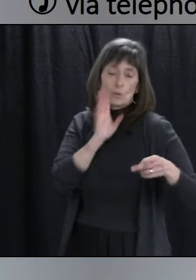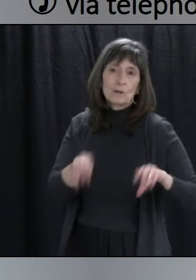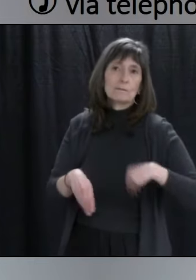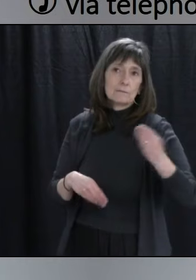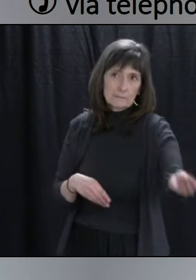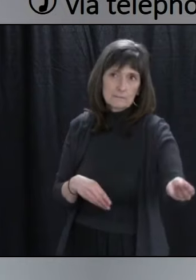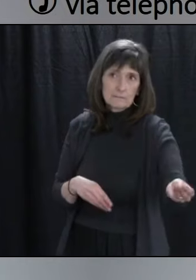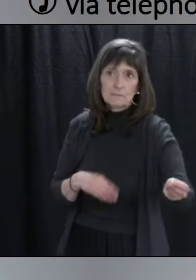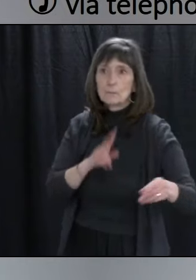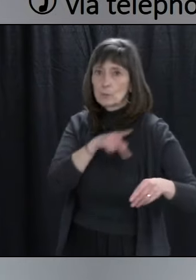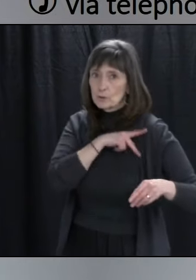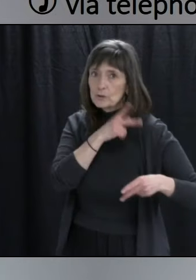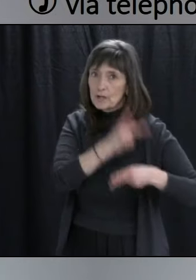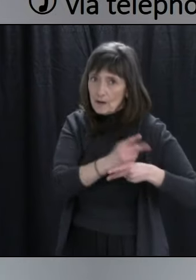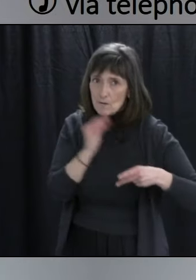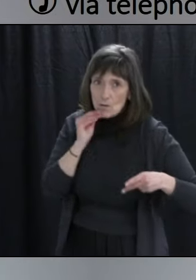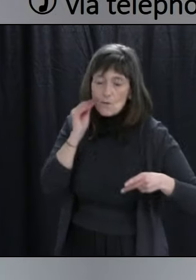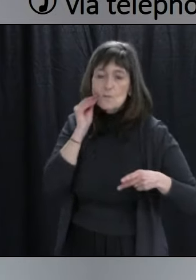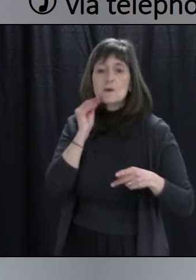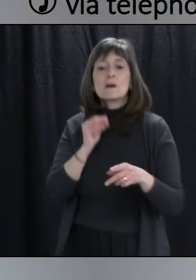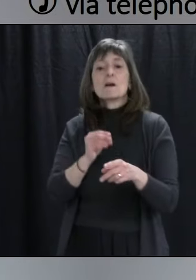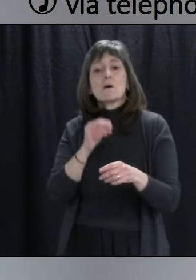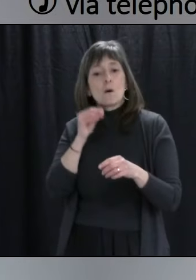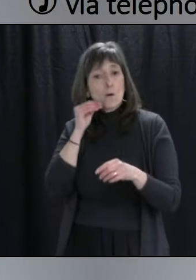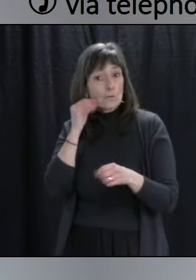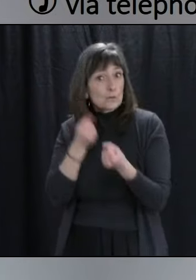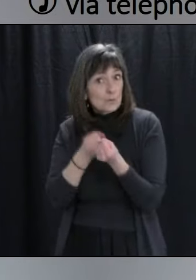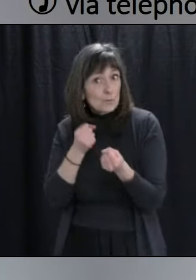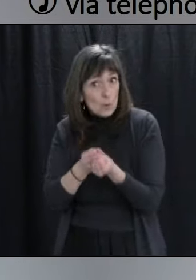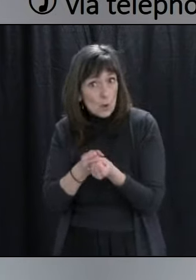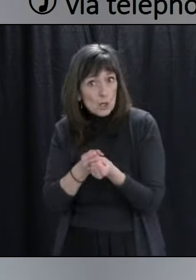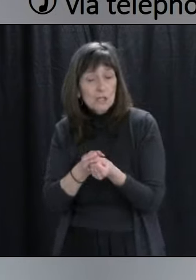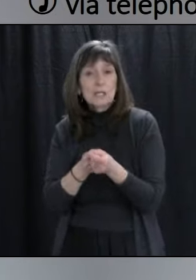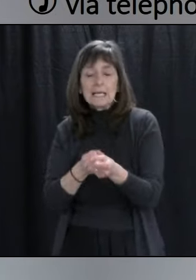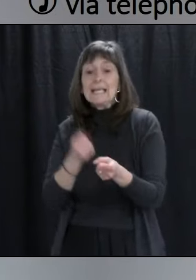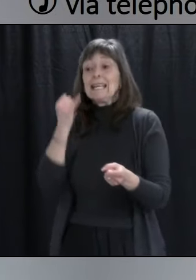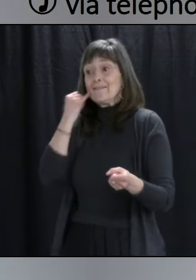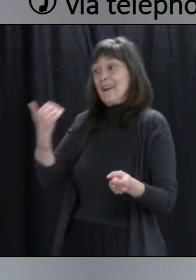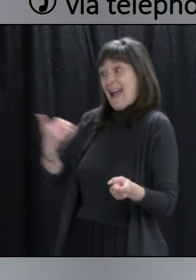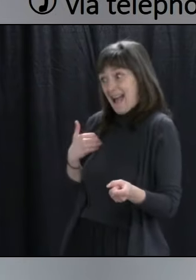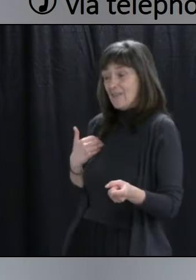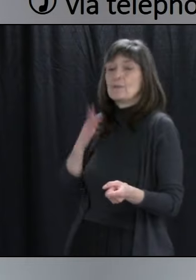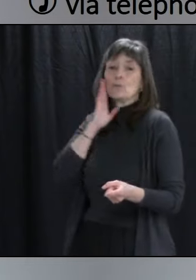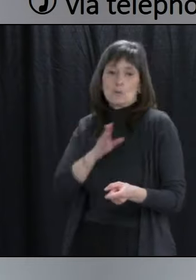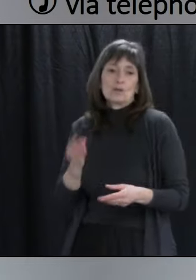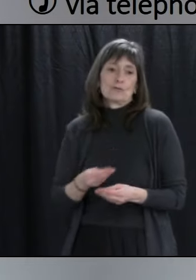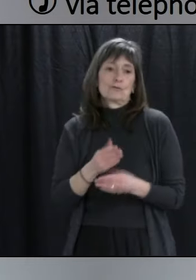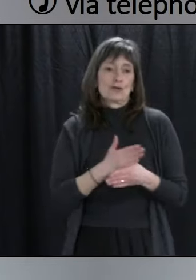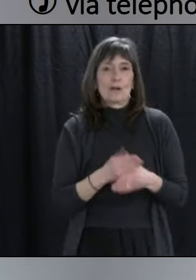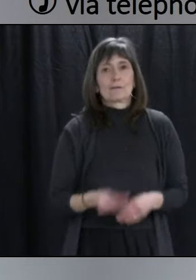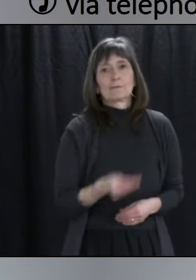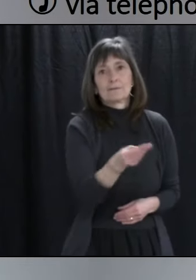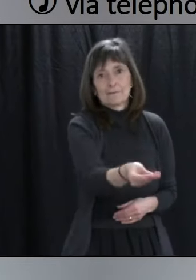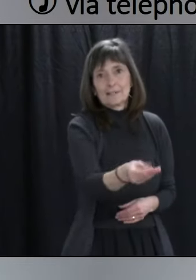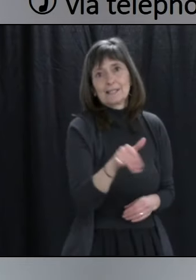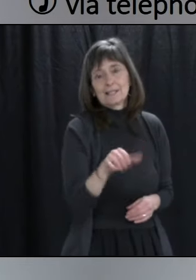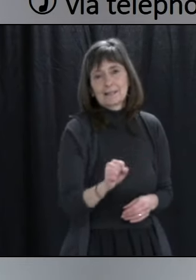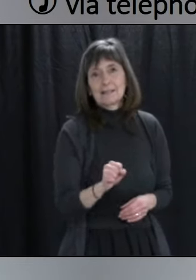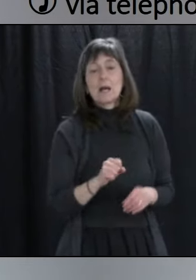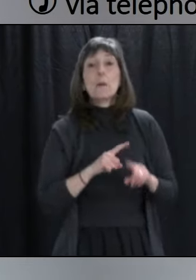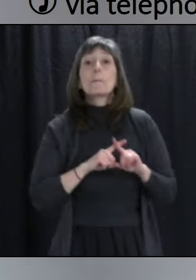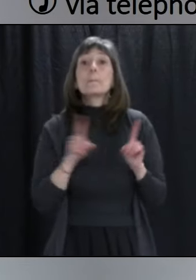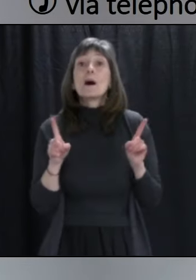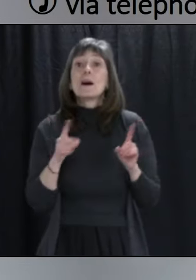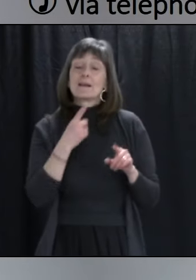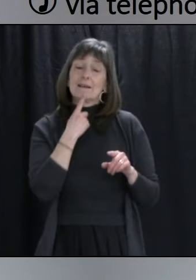include personal care homes. It would include home support agencies. What I said was we would not be able to provide masks